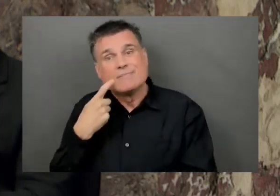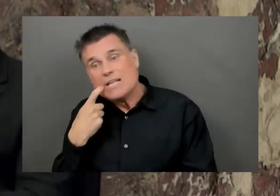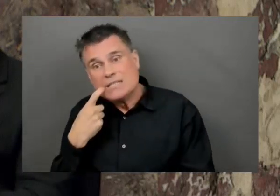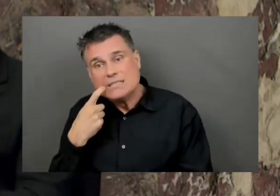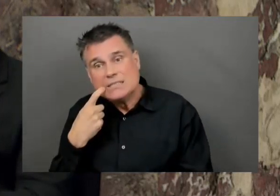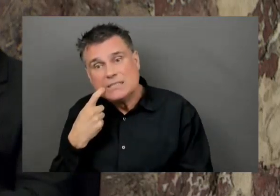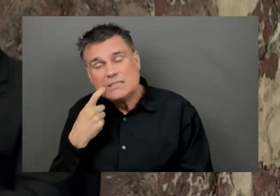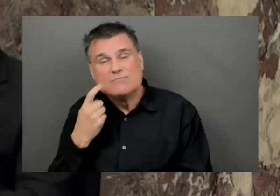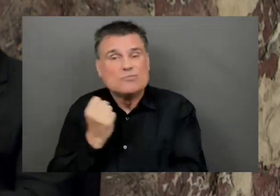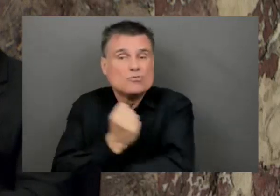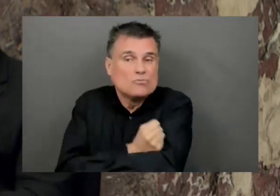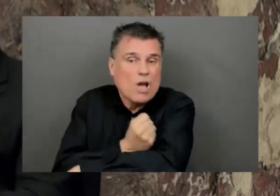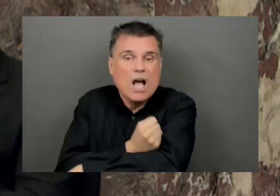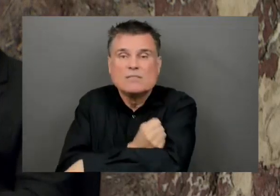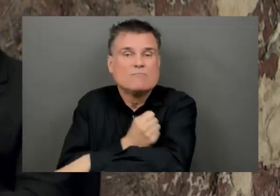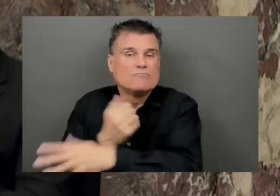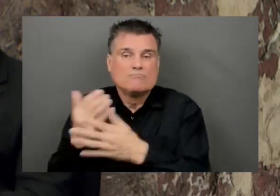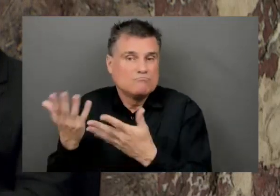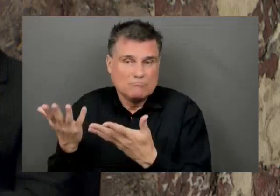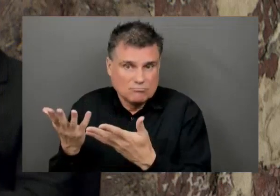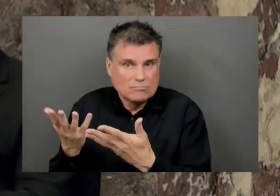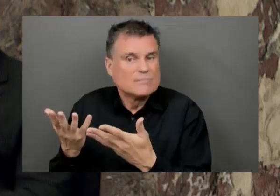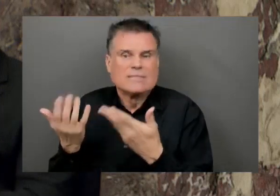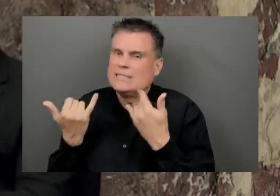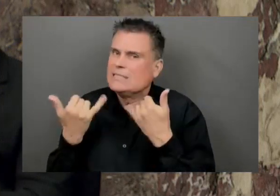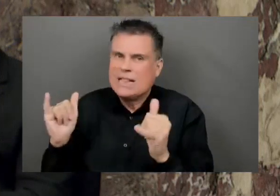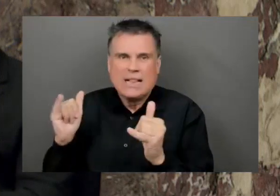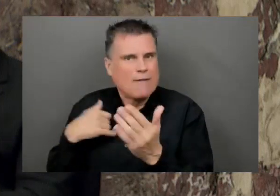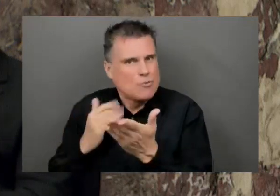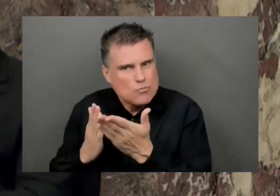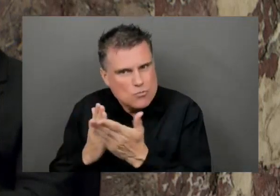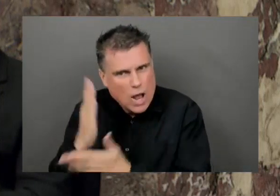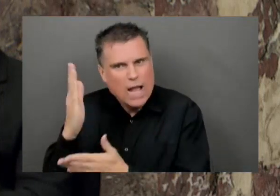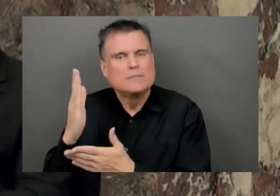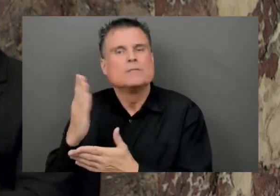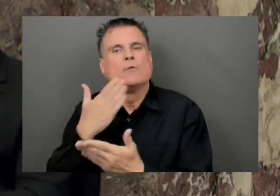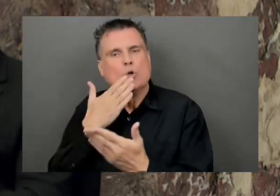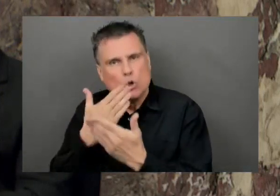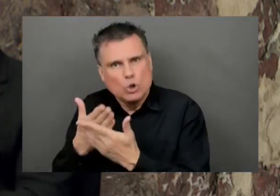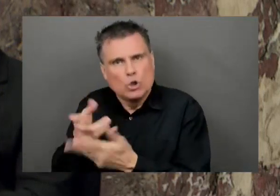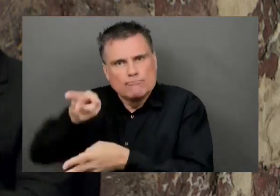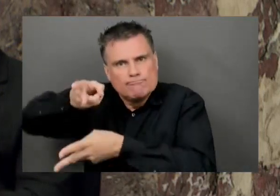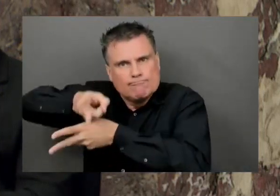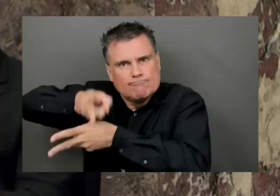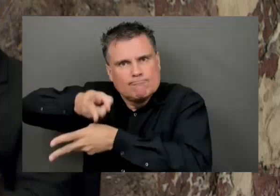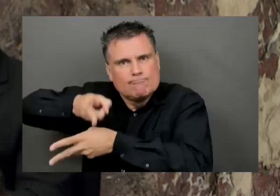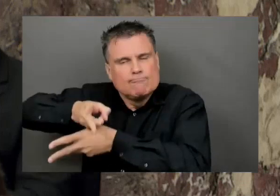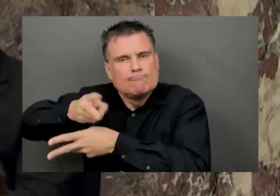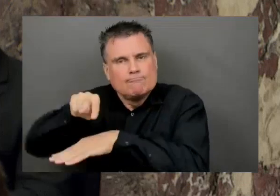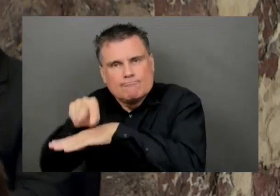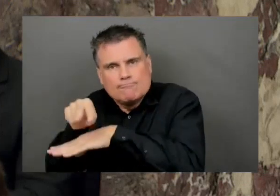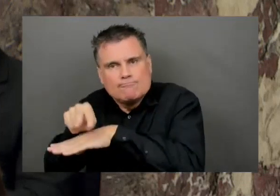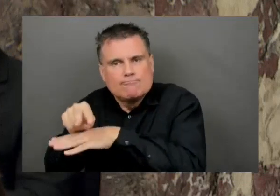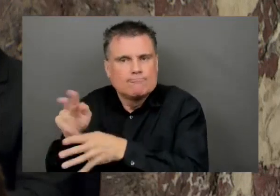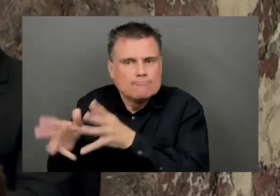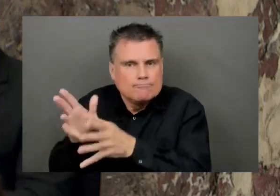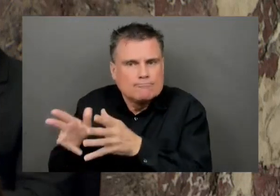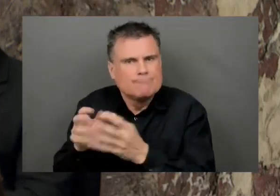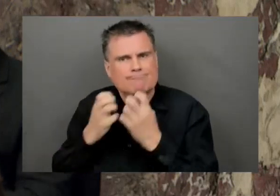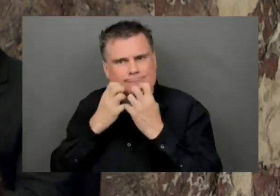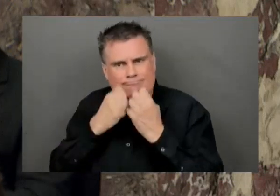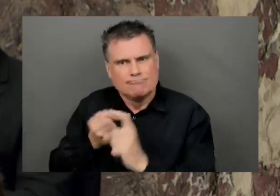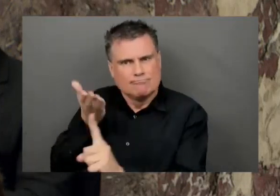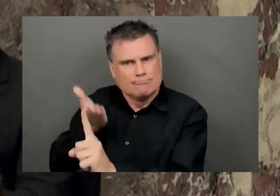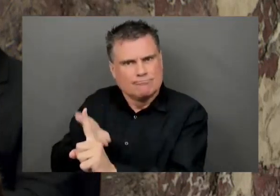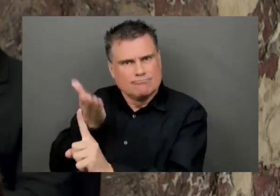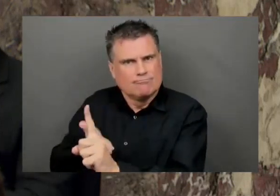most are our doctors and our nurses and our health sciences professionals. We need to keep them safe, and we need to provide the best possible care